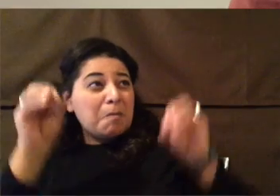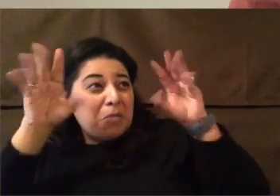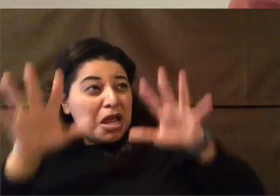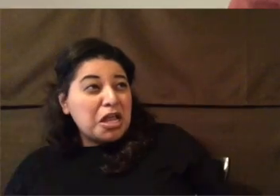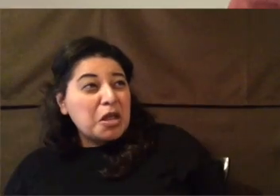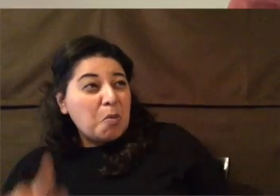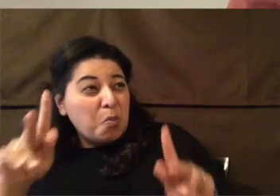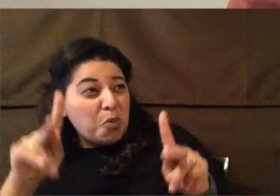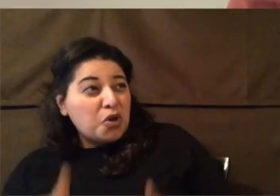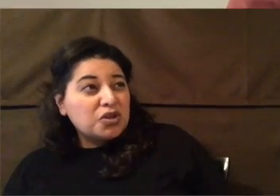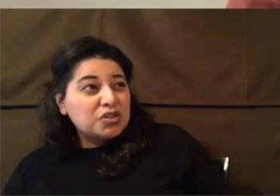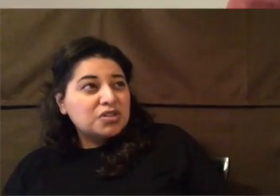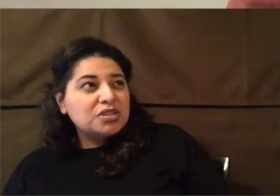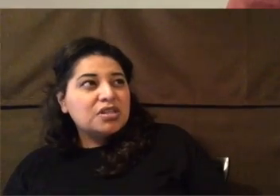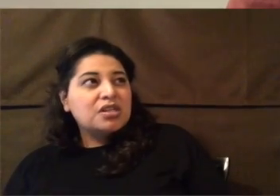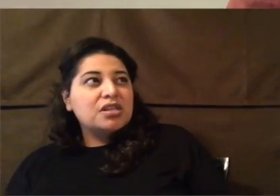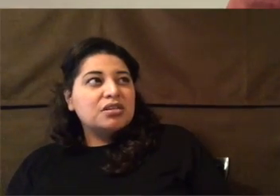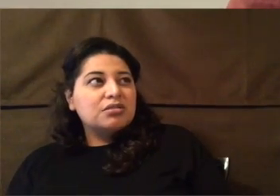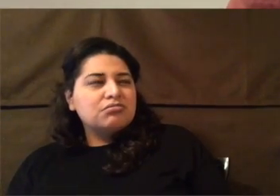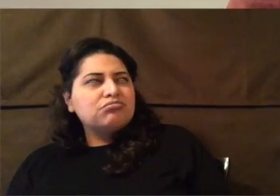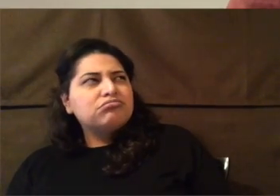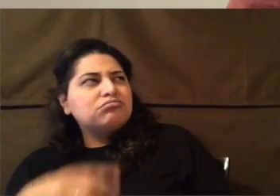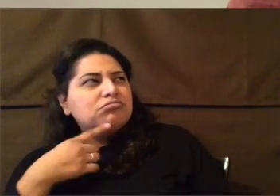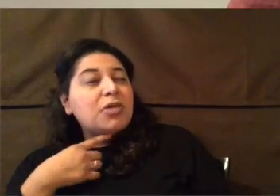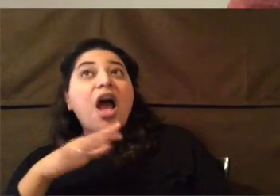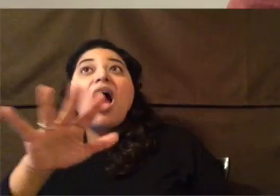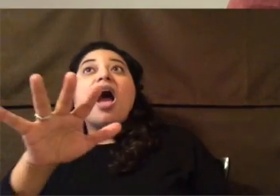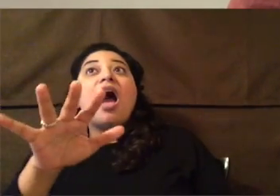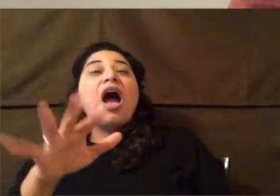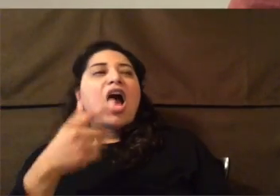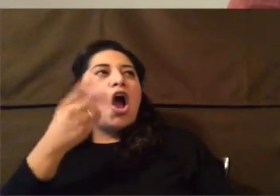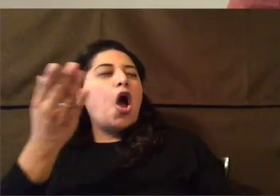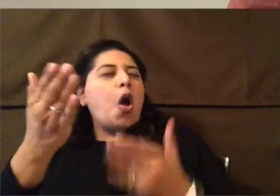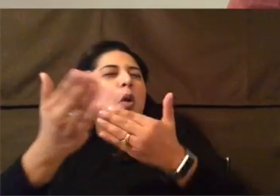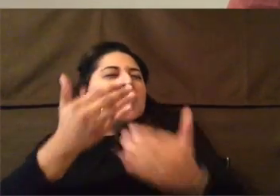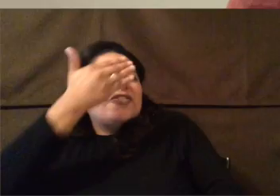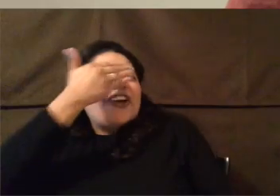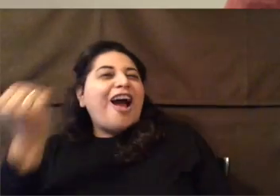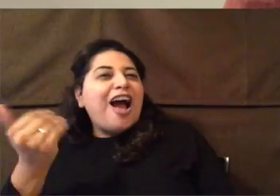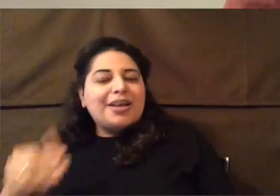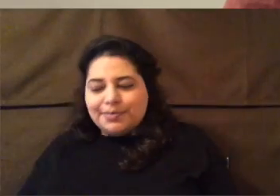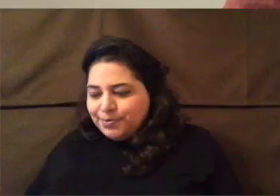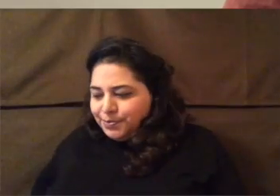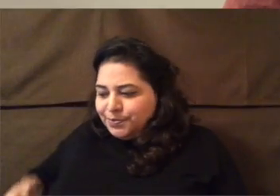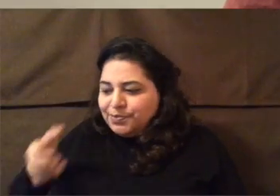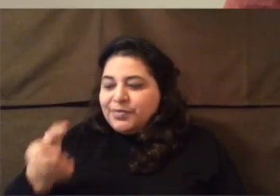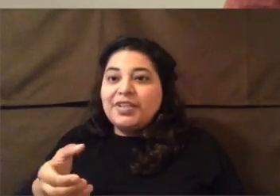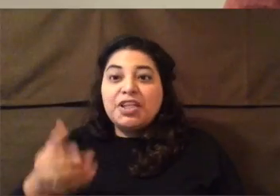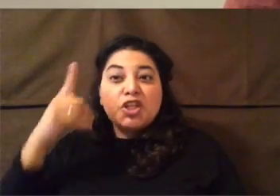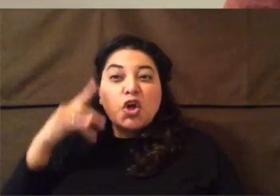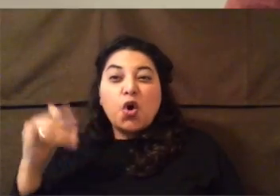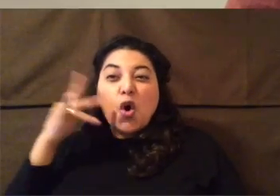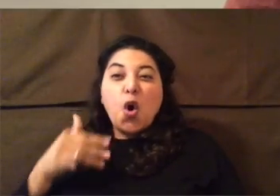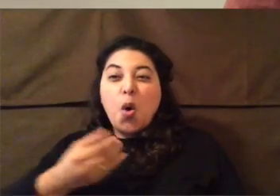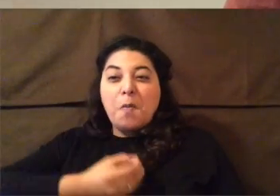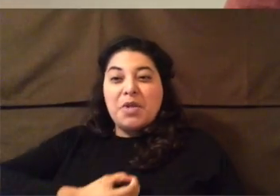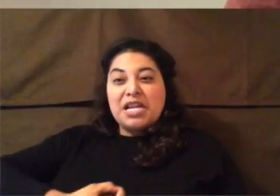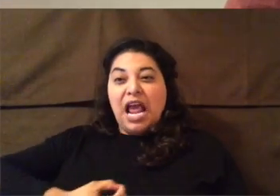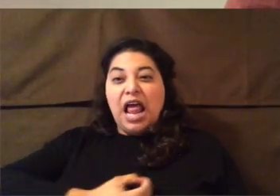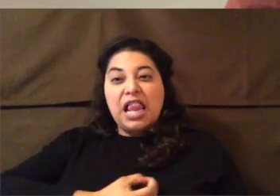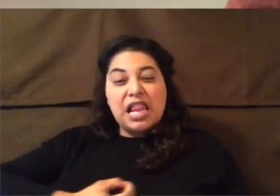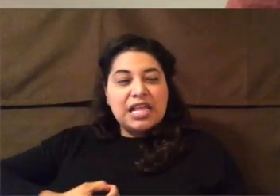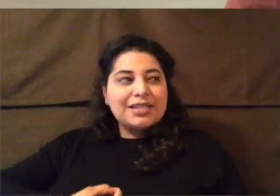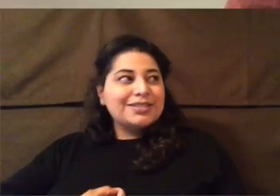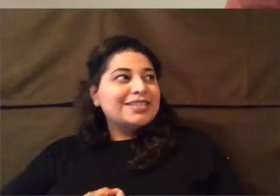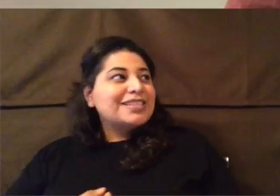magic person? Oh, look," said Jack. "I almost forgot about this." He reached into his pocket and pulled out the